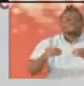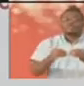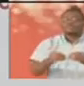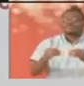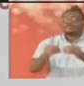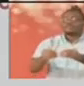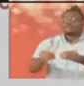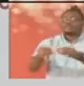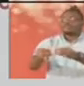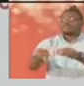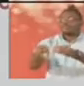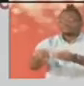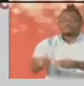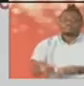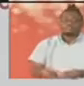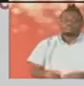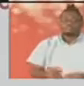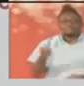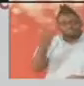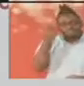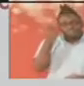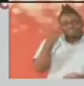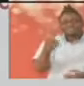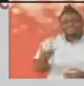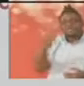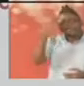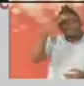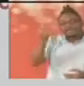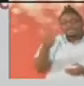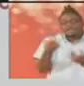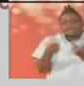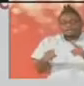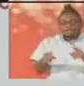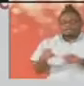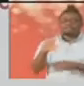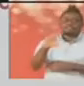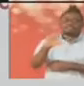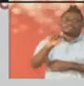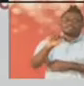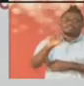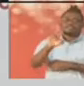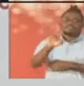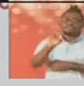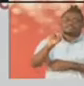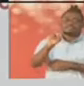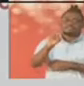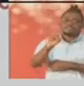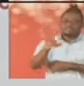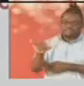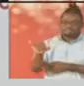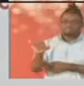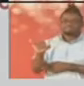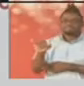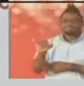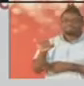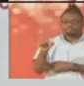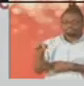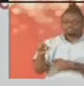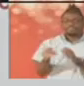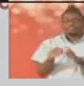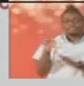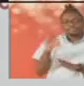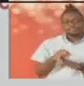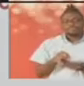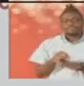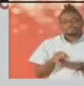happened in County Caroni to explain why the cases have gone up. And of course, in February, we even had a cluster which Mr. Siramsingh referred to, where